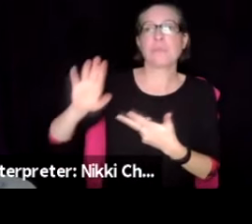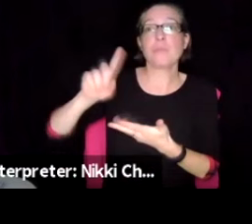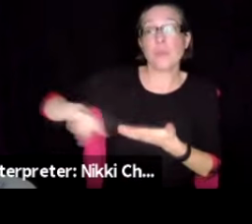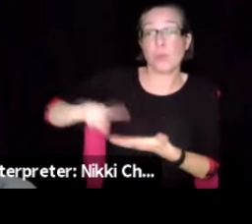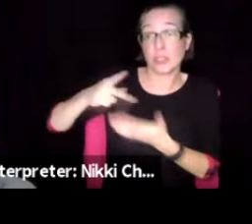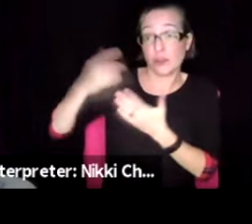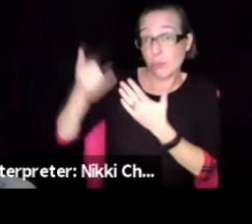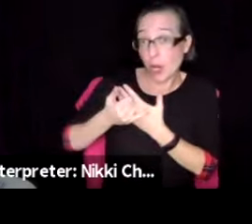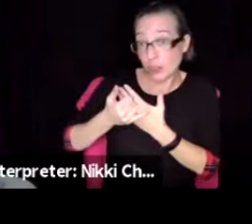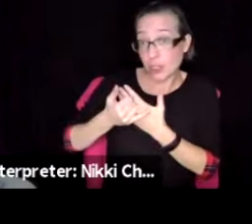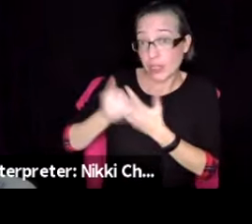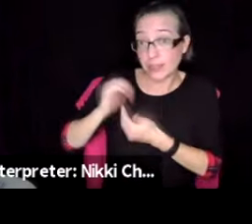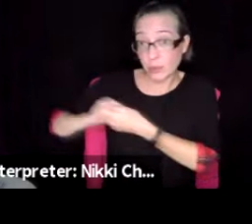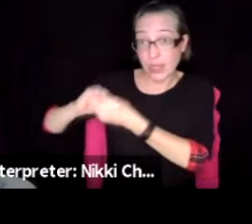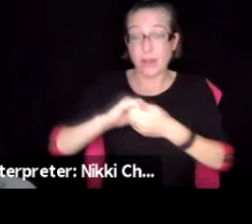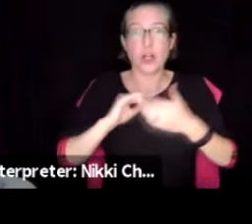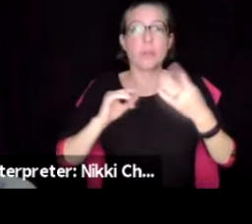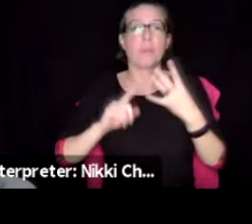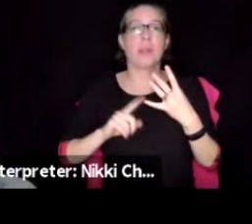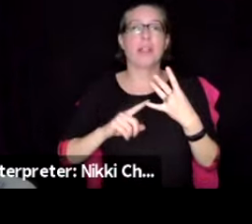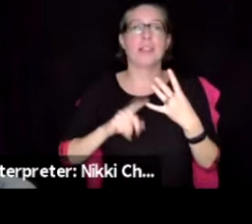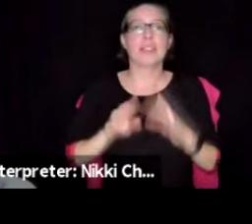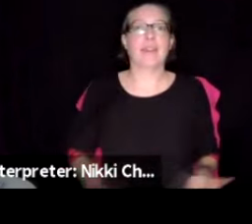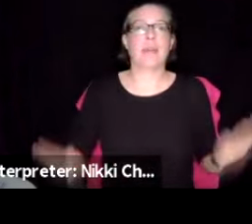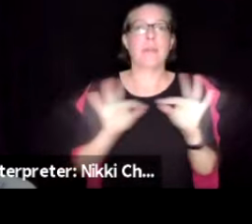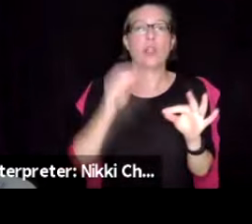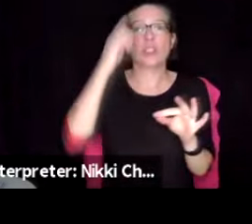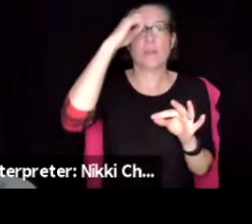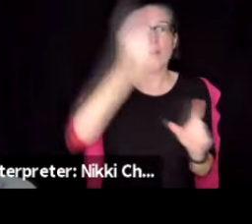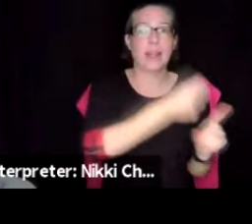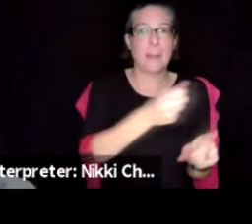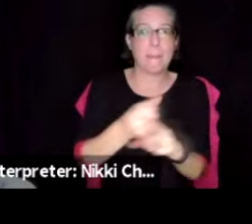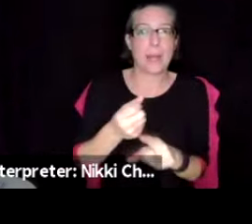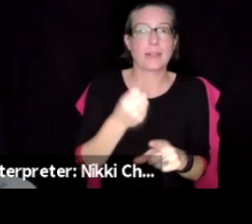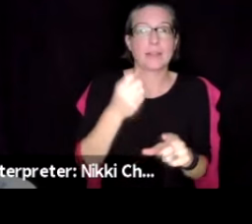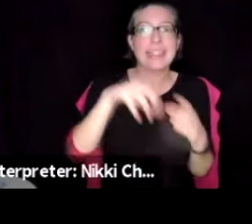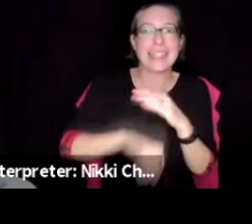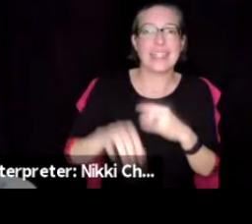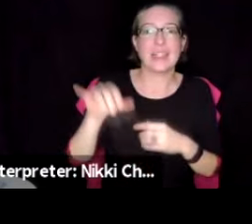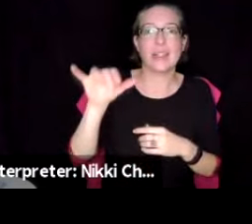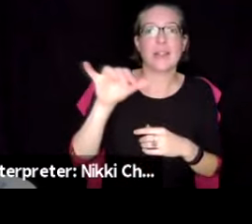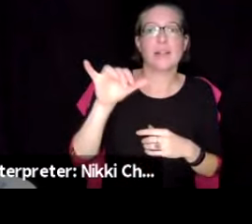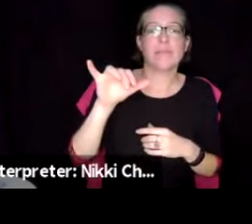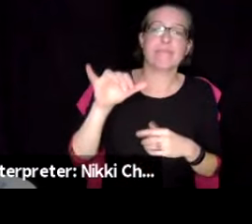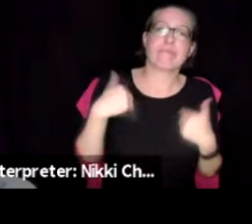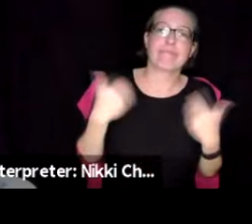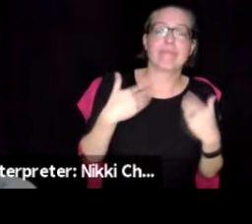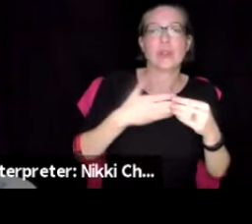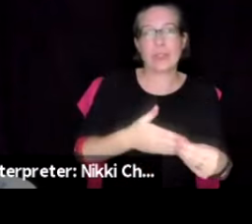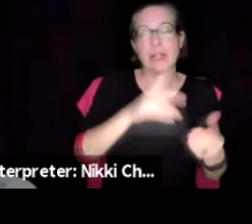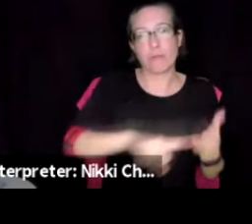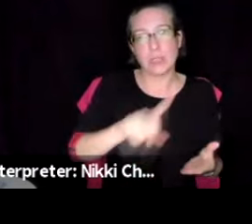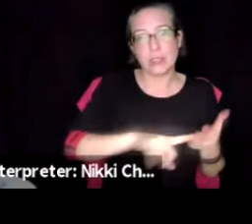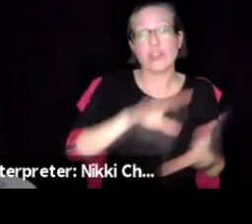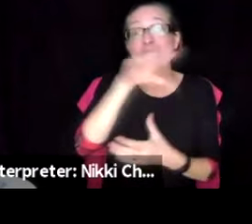talk about what the importance is and impact of youth-led research in sexual reproductive health, and how you all, as a researcher or